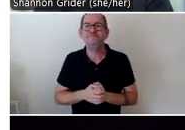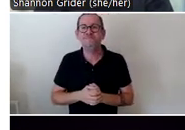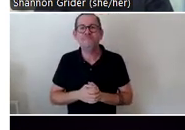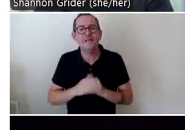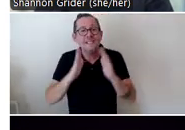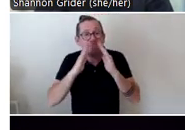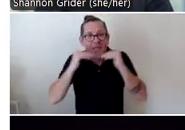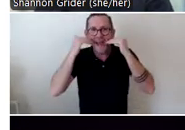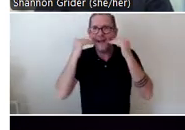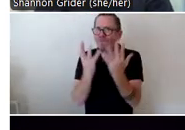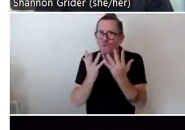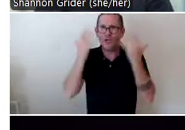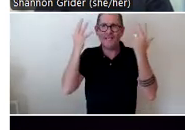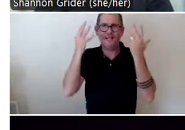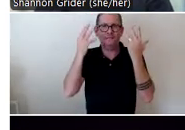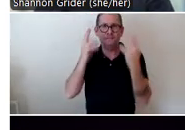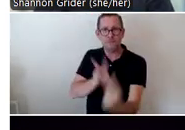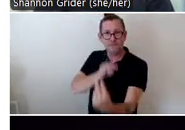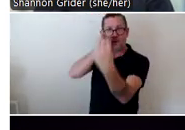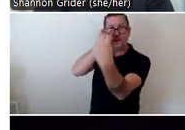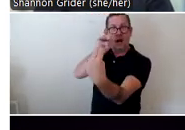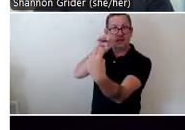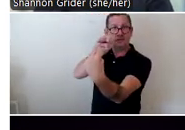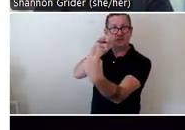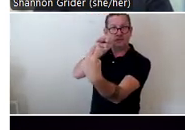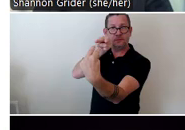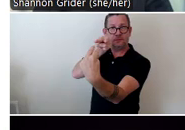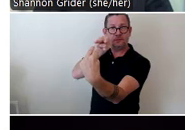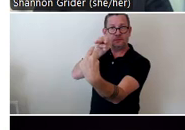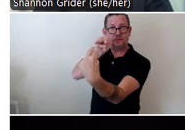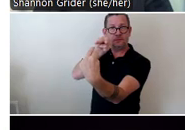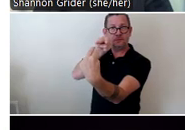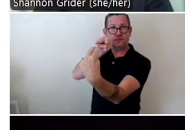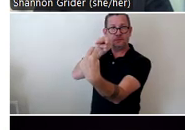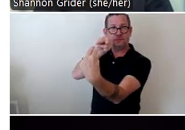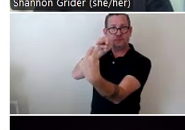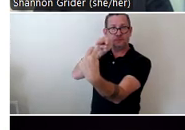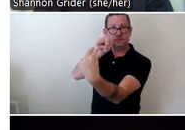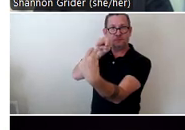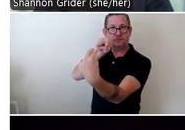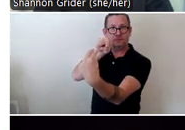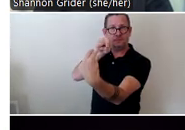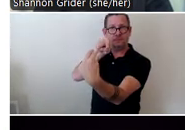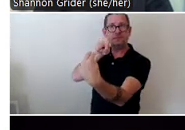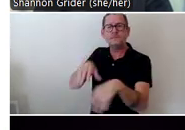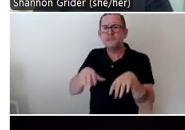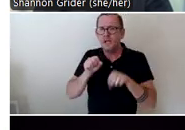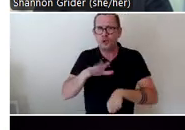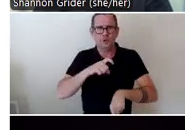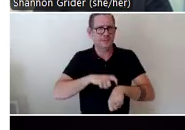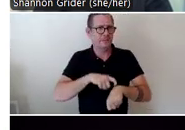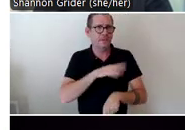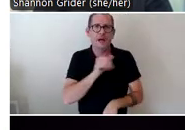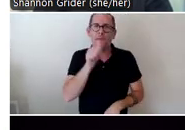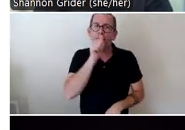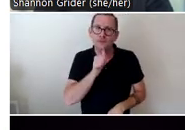teach you more signs as you go along. A smile and a friendly face goes a long way. Please make sure that you maintain eye